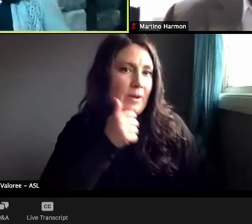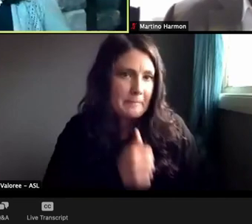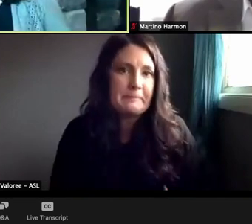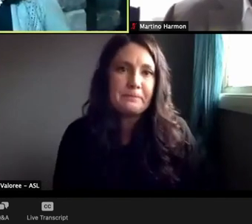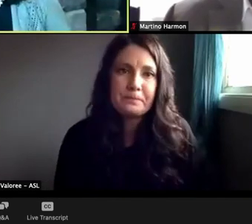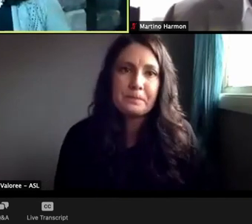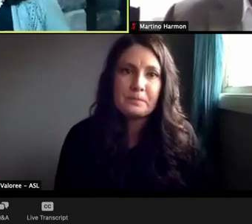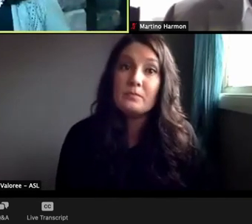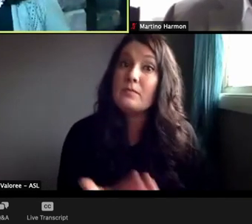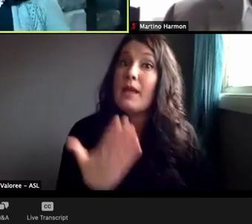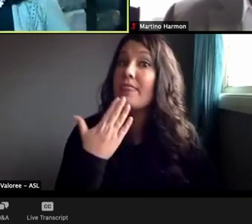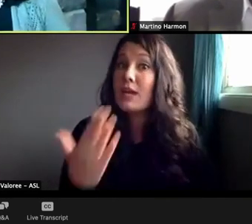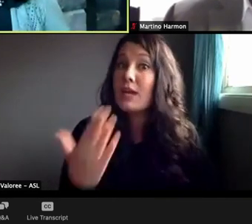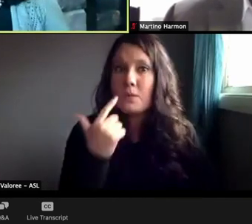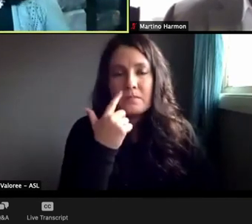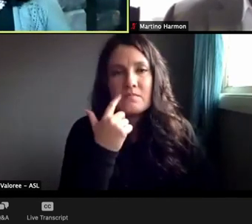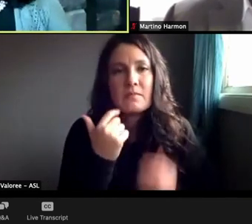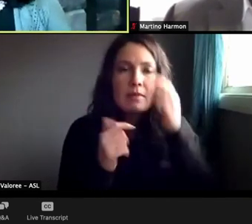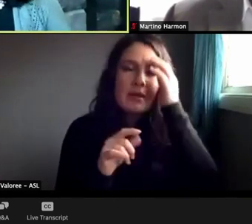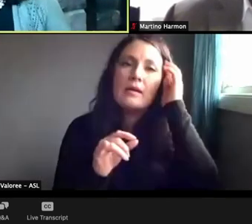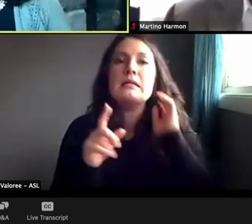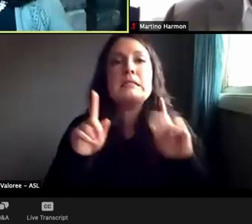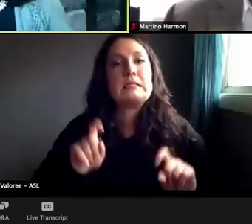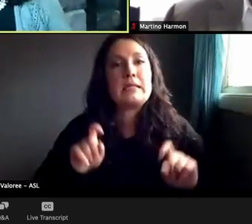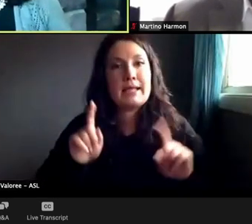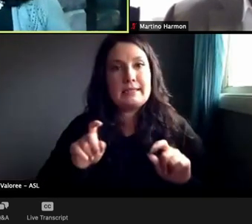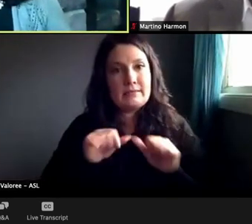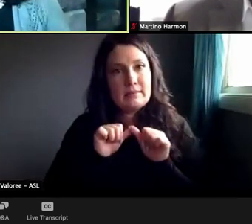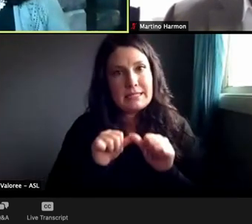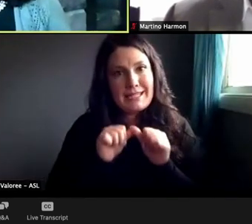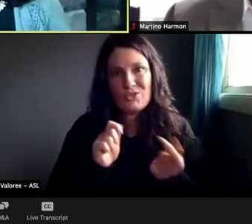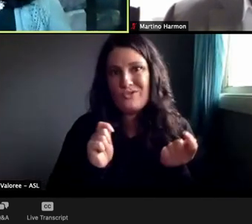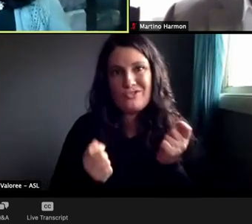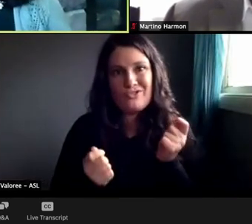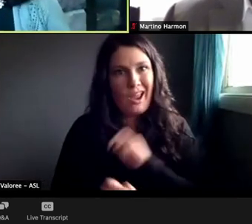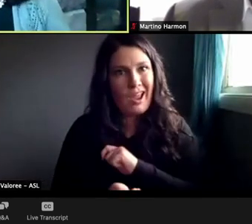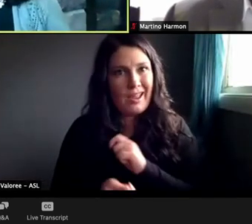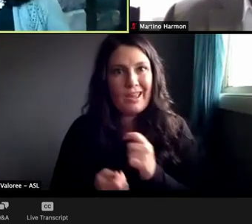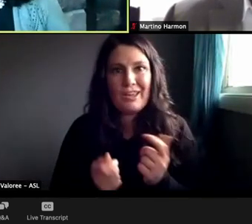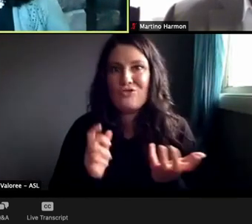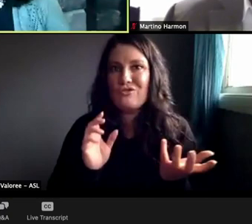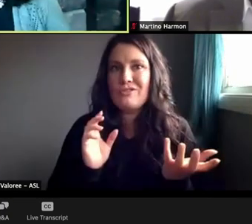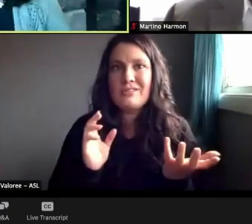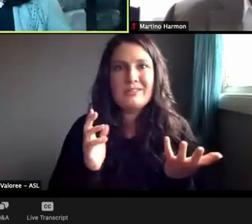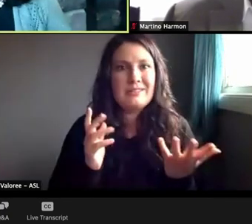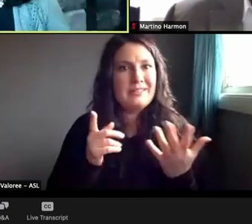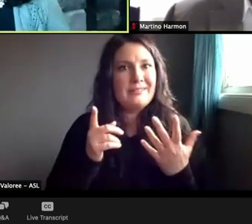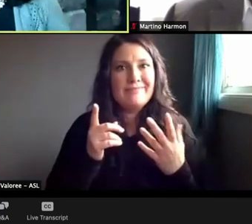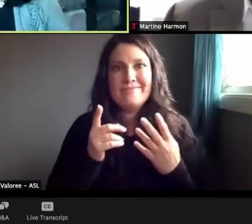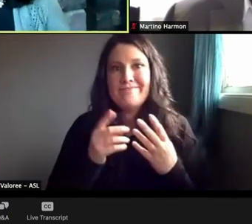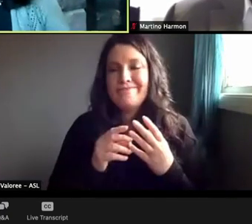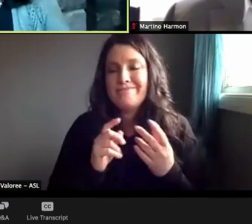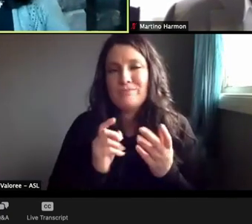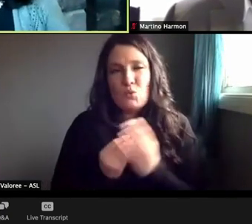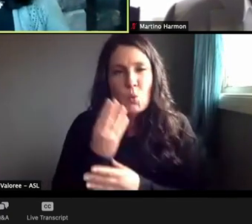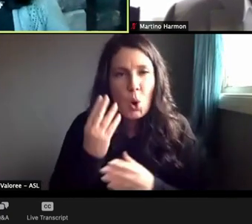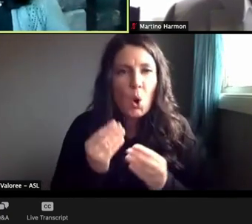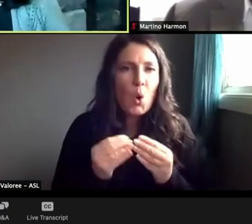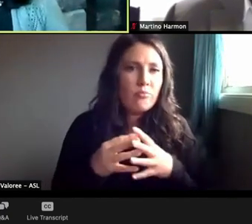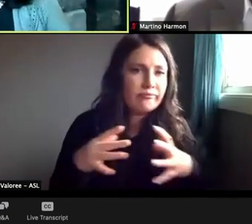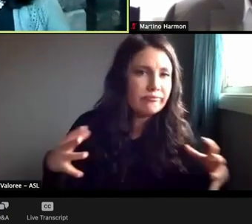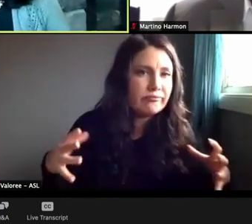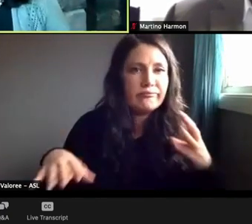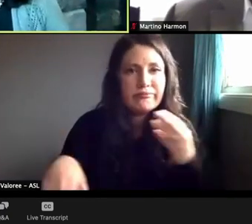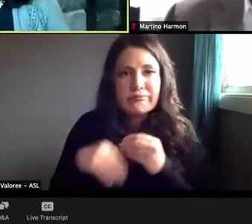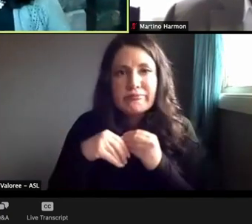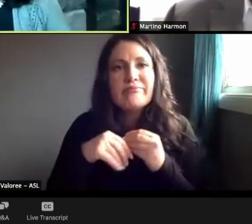Yeah, thank you. And so testing is one of those places where it continues to change and evolve, and capacity is growing, as you've heard. And you know, I just wanted to comment on